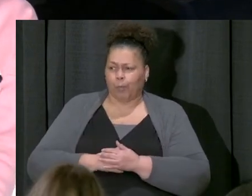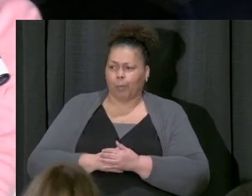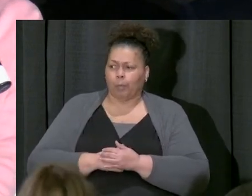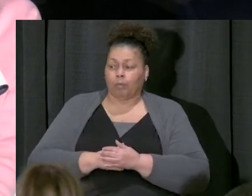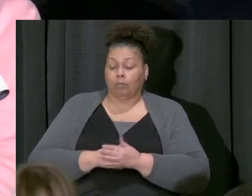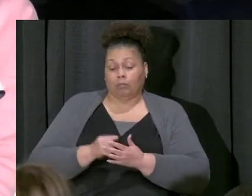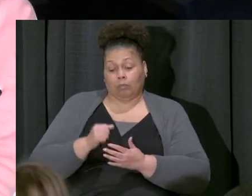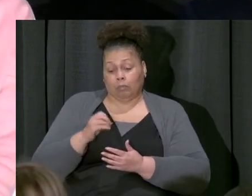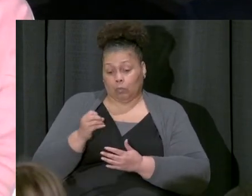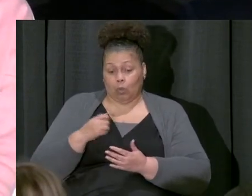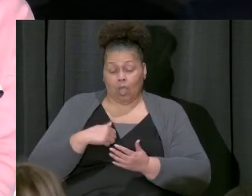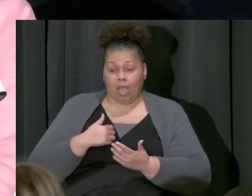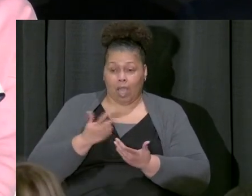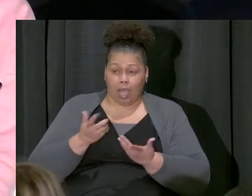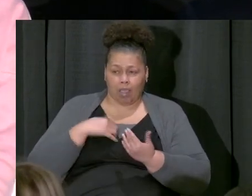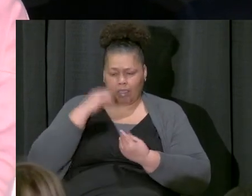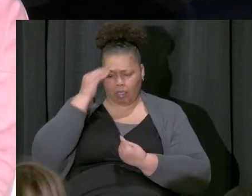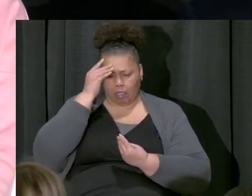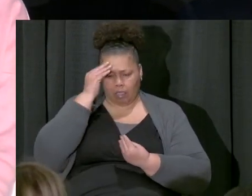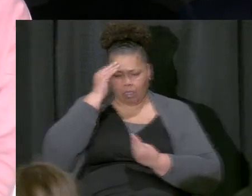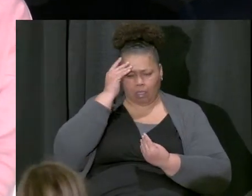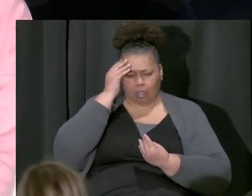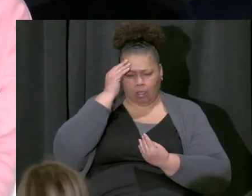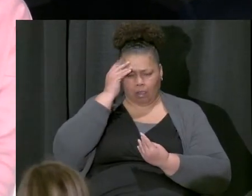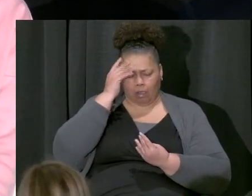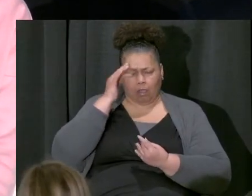I thought we really needed to work